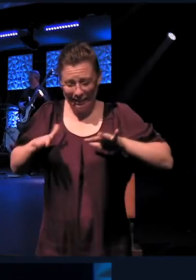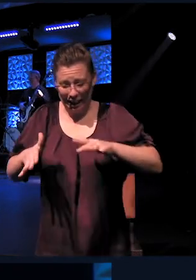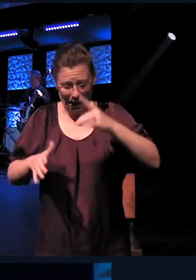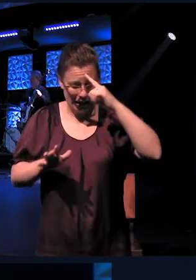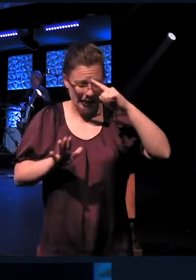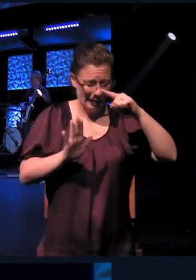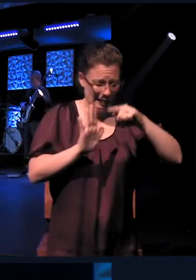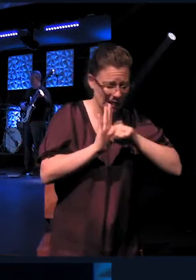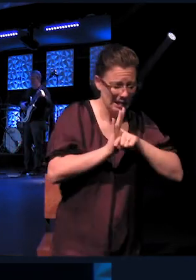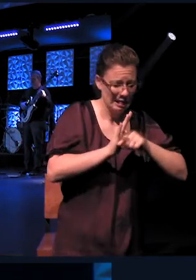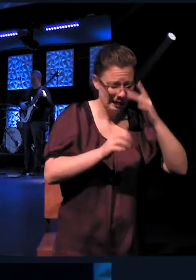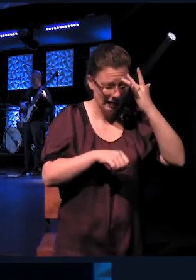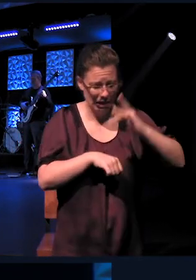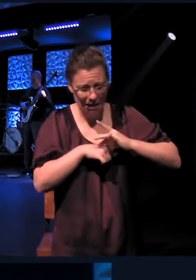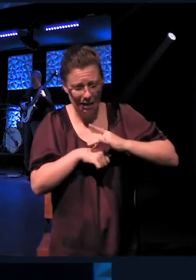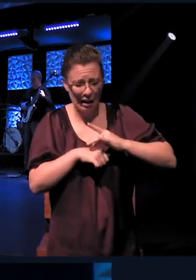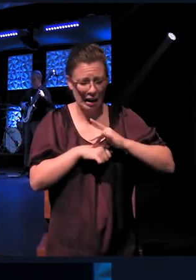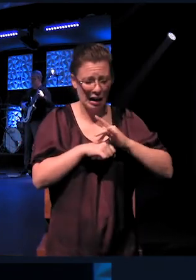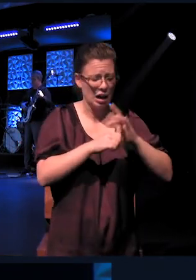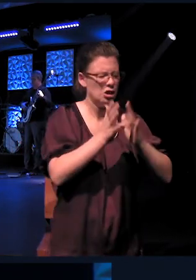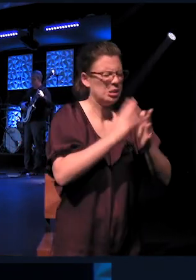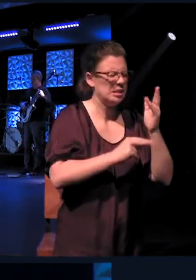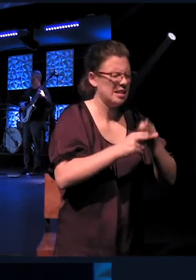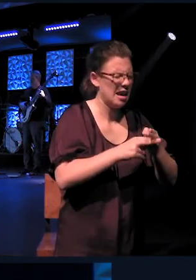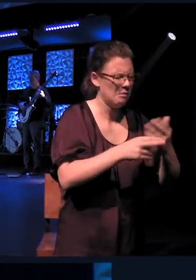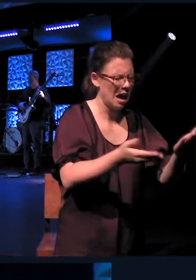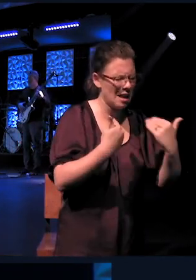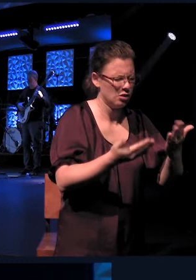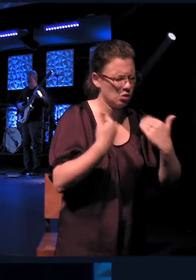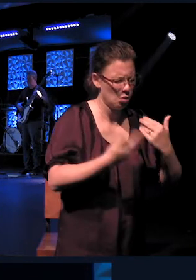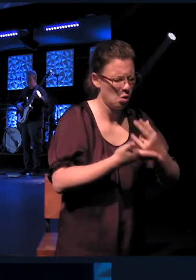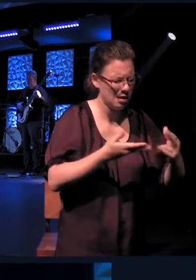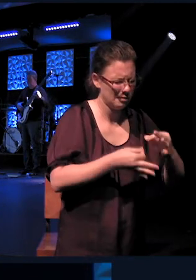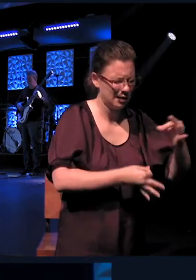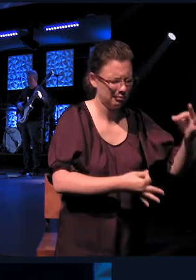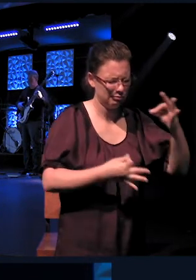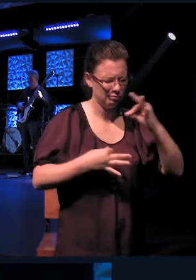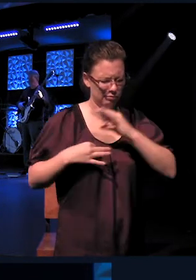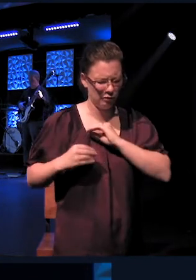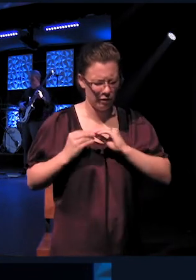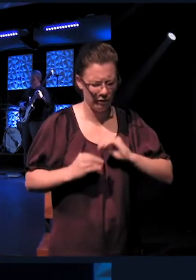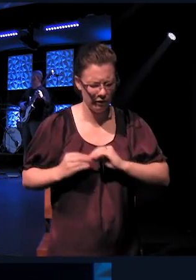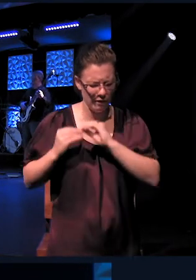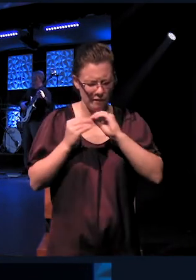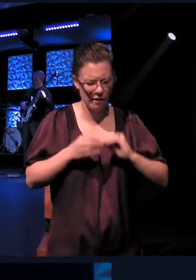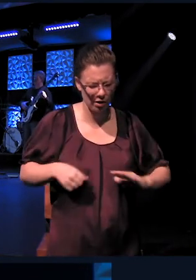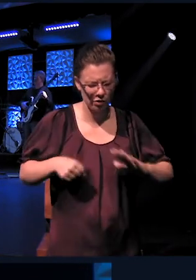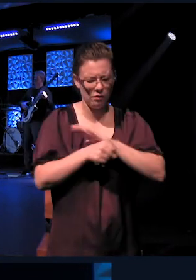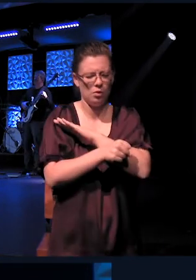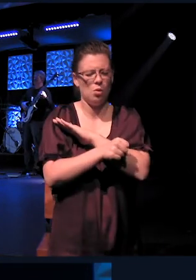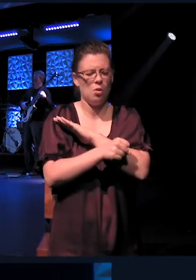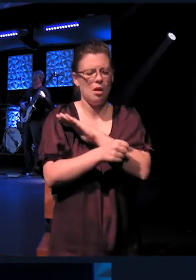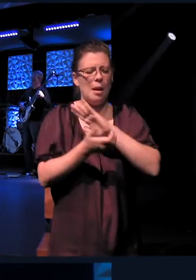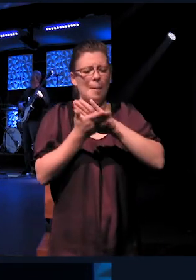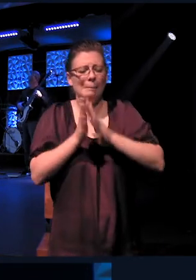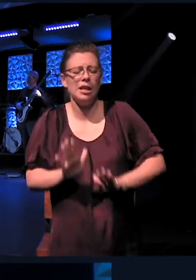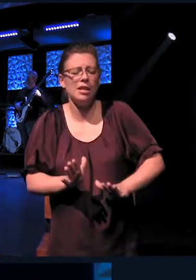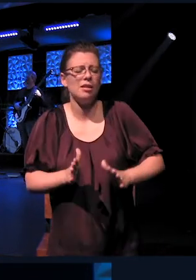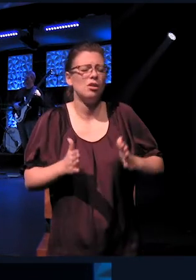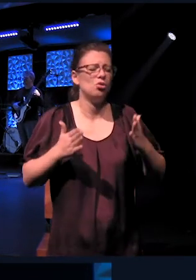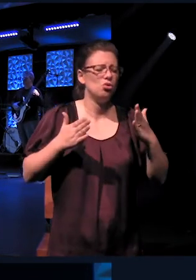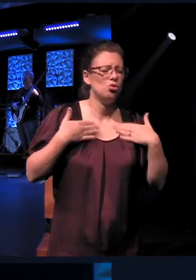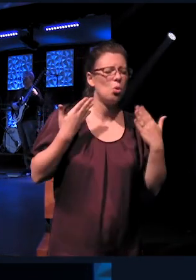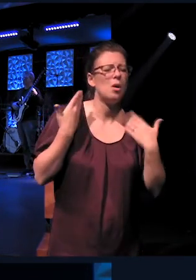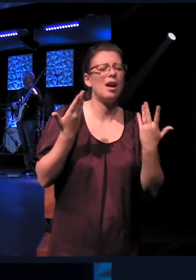in Jesus' name, and that the Holy Spirit would come. I pray for joy to come, for peace to come right